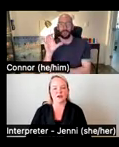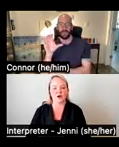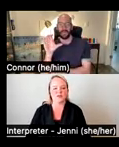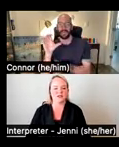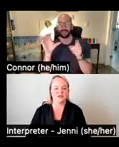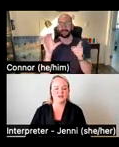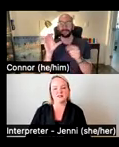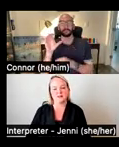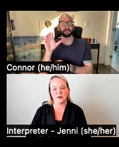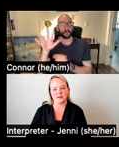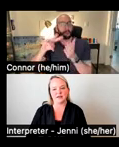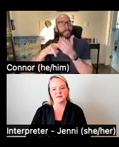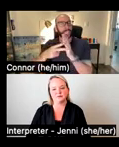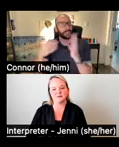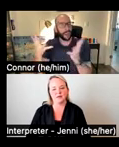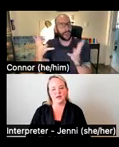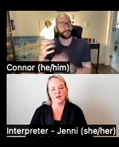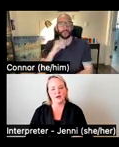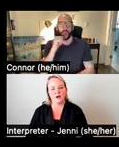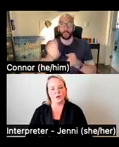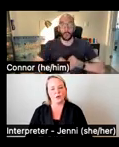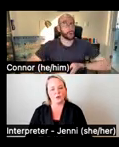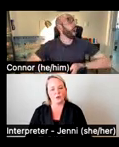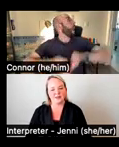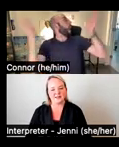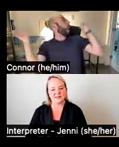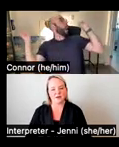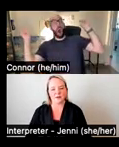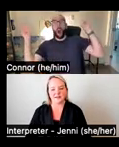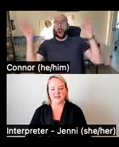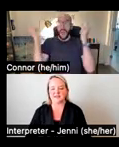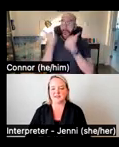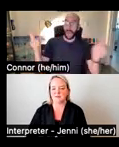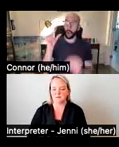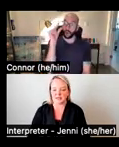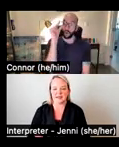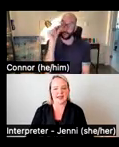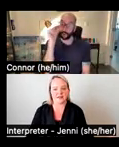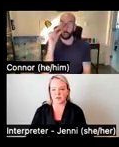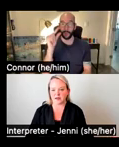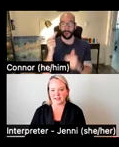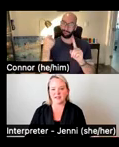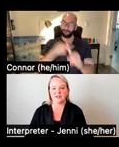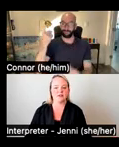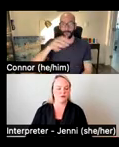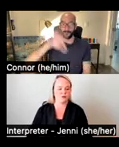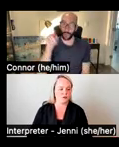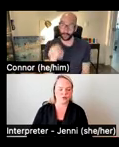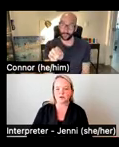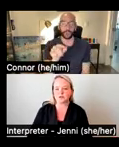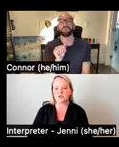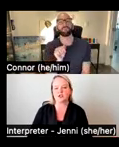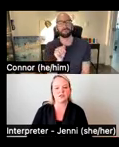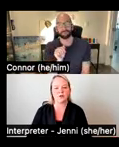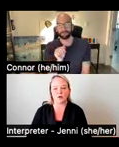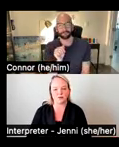The other option is the public. When this says the public, that doesn't mean everybody. If you do a